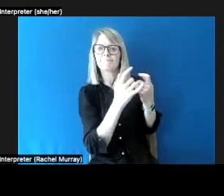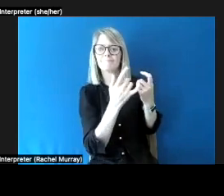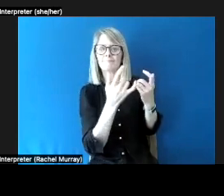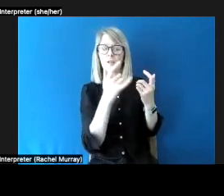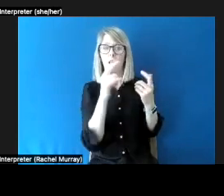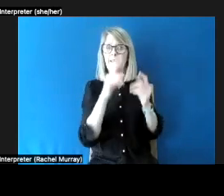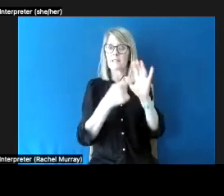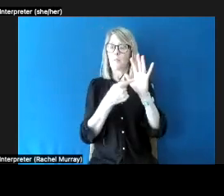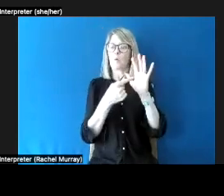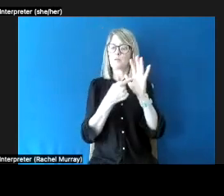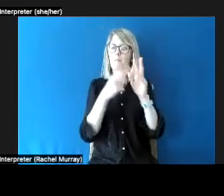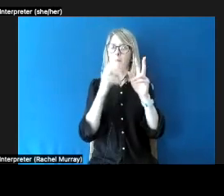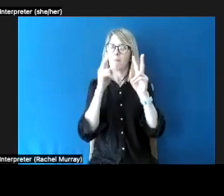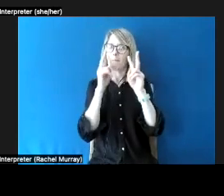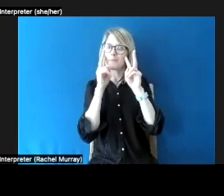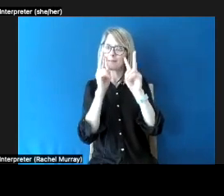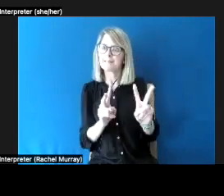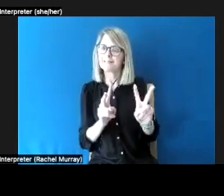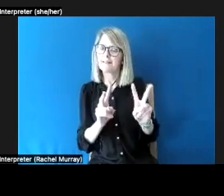to keep in mind.